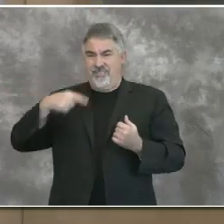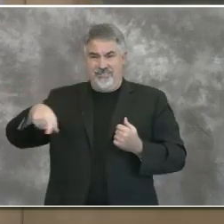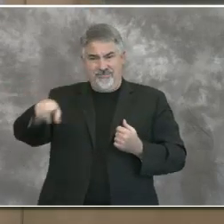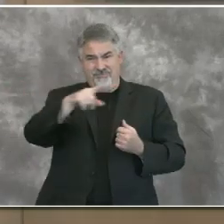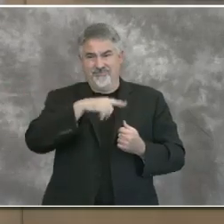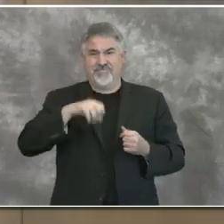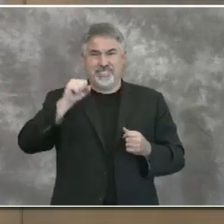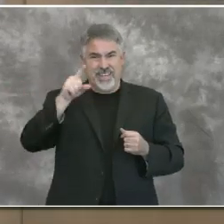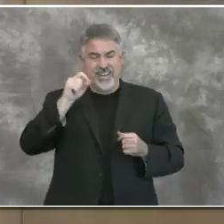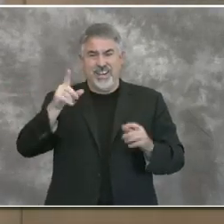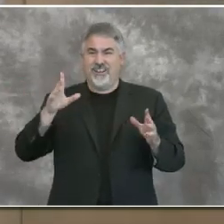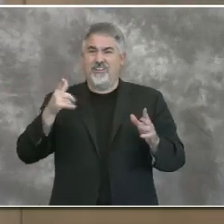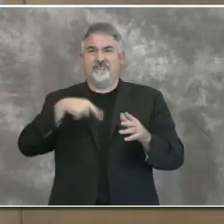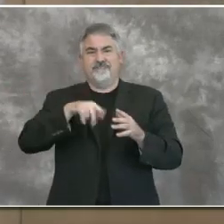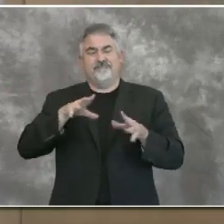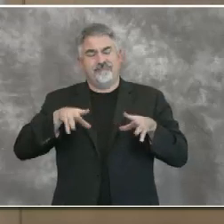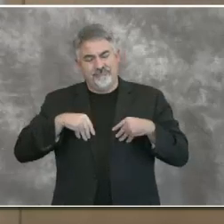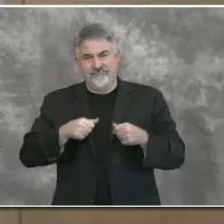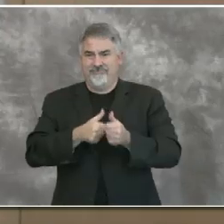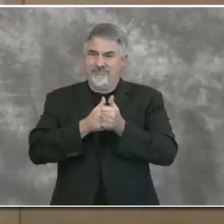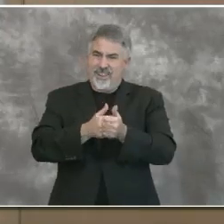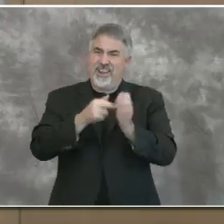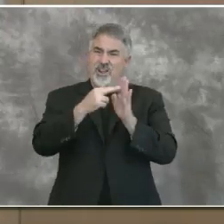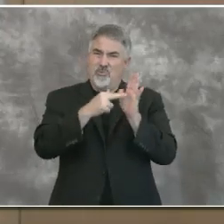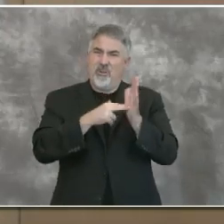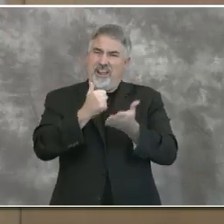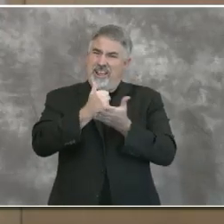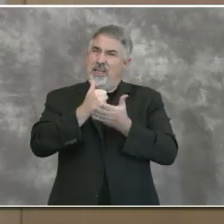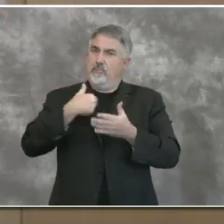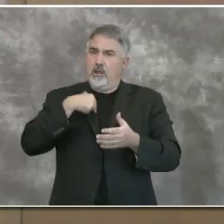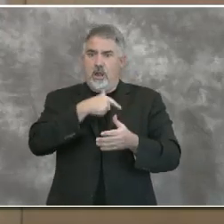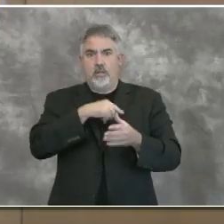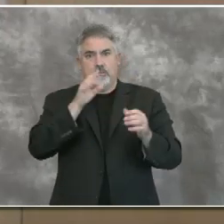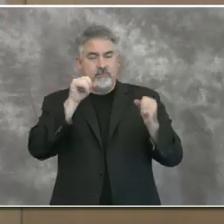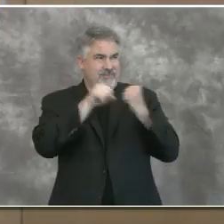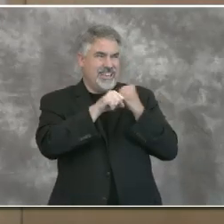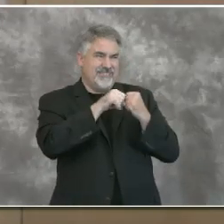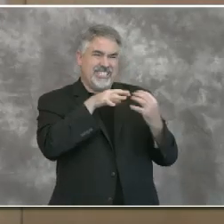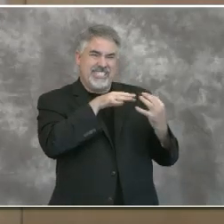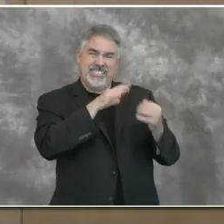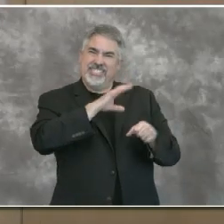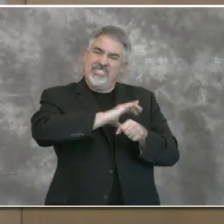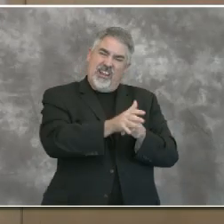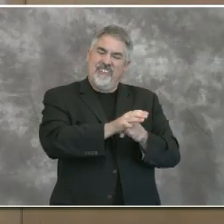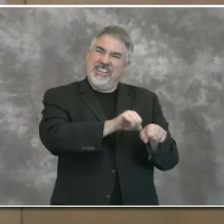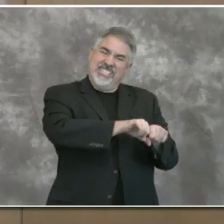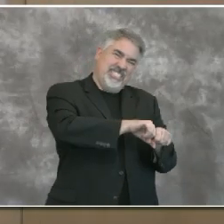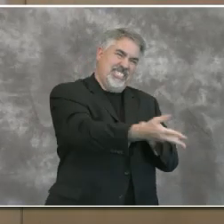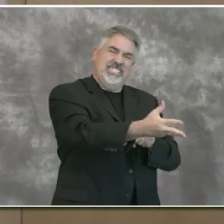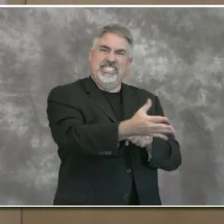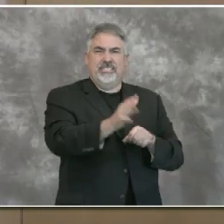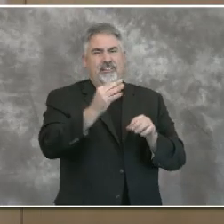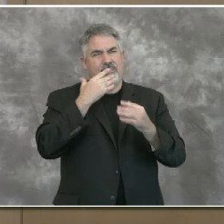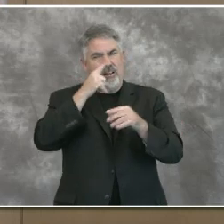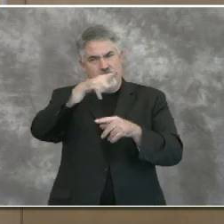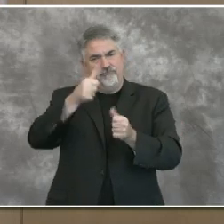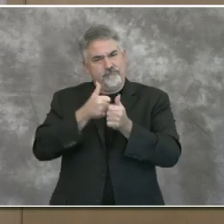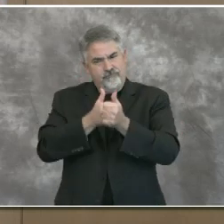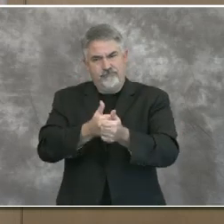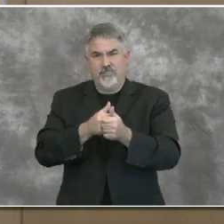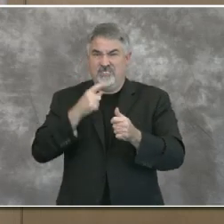home to help fight this COVID-19 pandemic. Regarding the global, national,